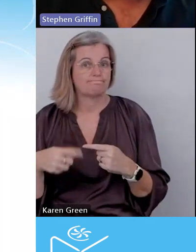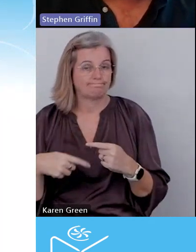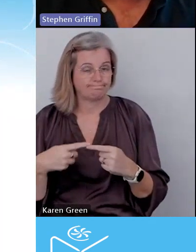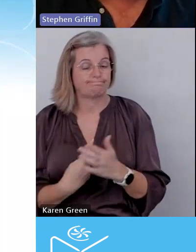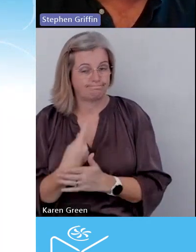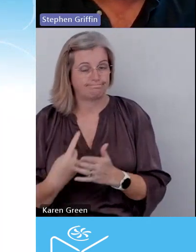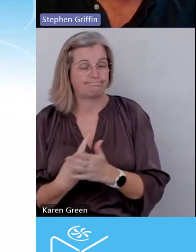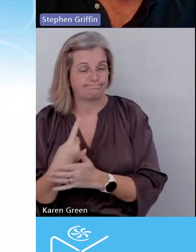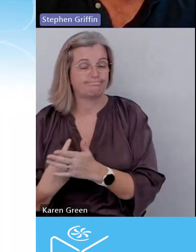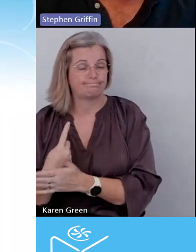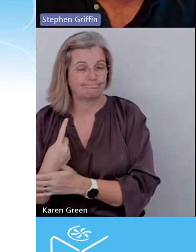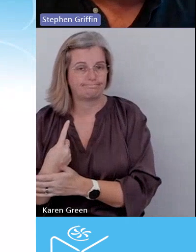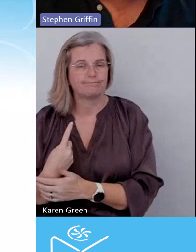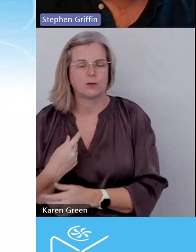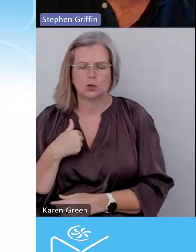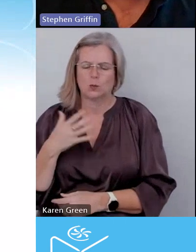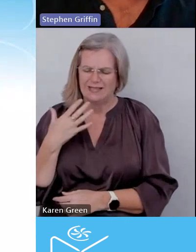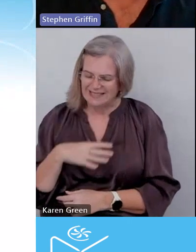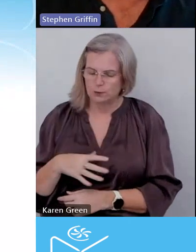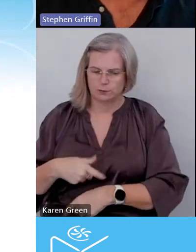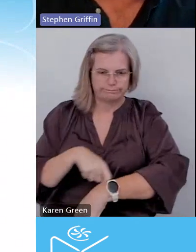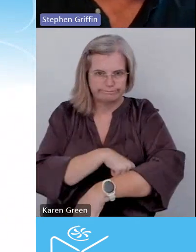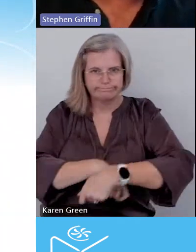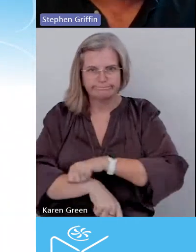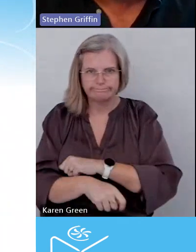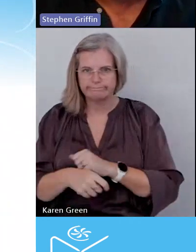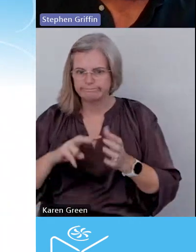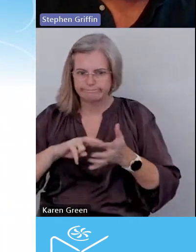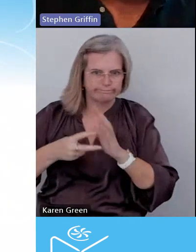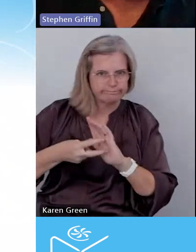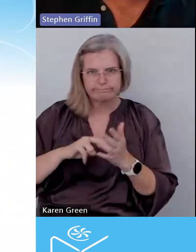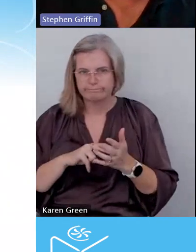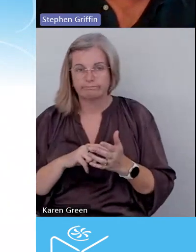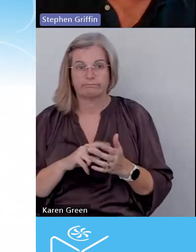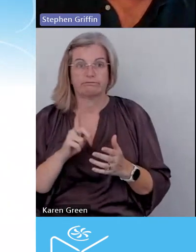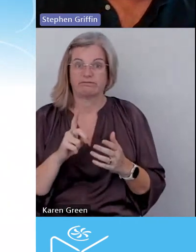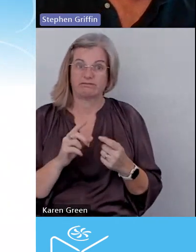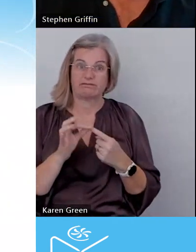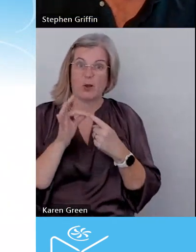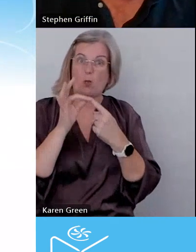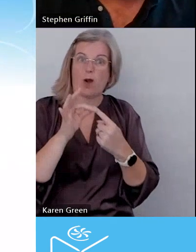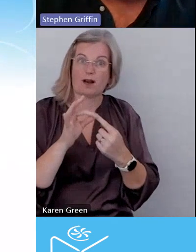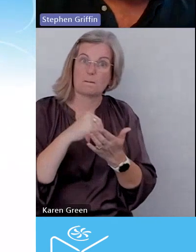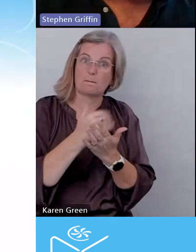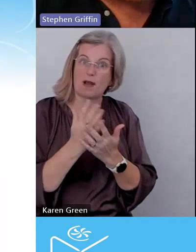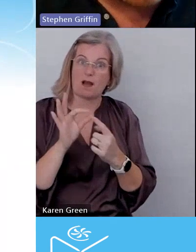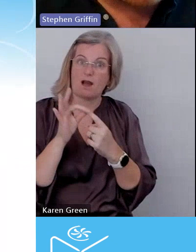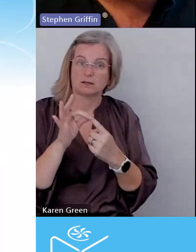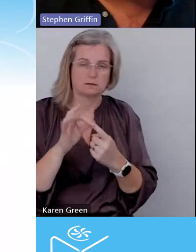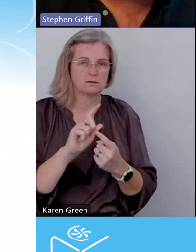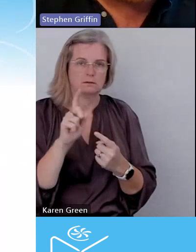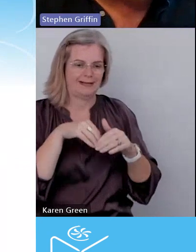of a multifaceted plan, and improving indoor air quality, as I'll come on to in a moment, is absolutely vital. I'm not